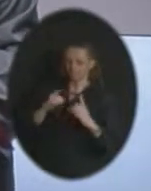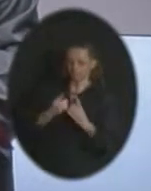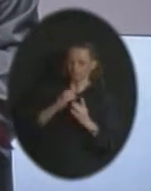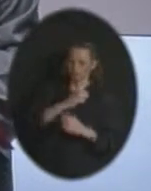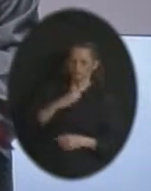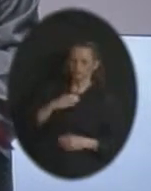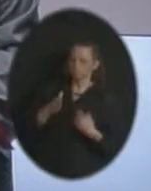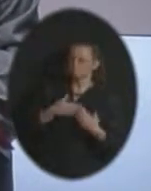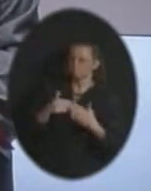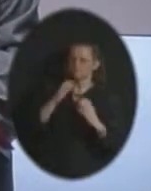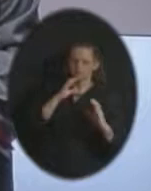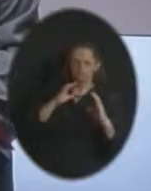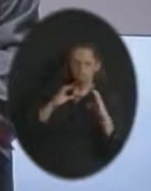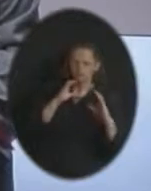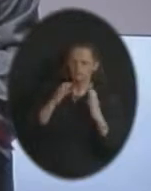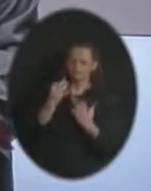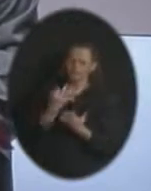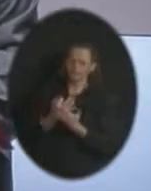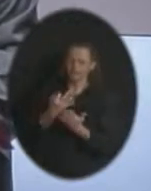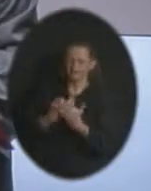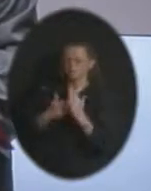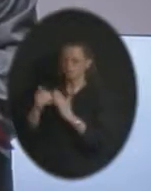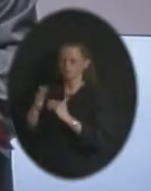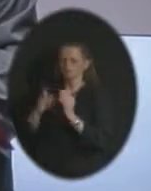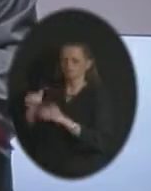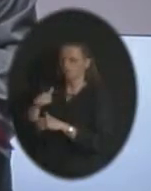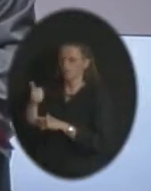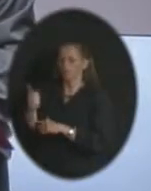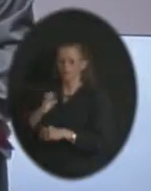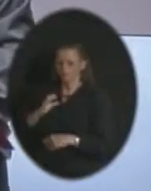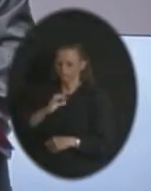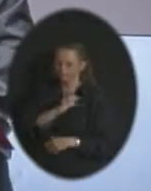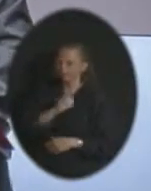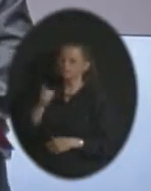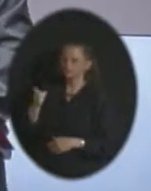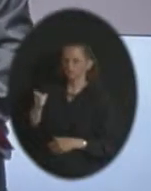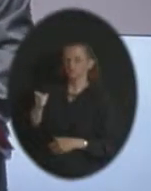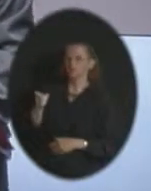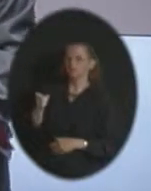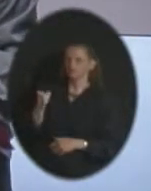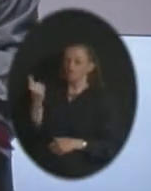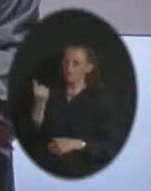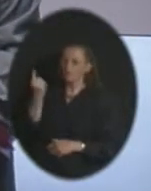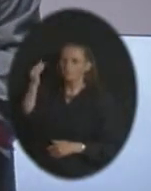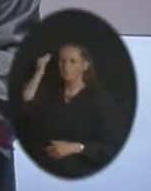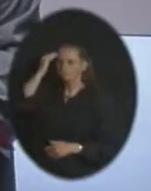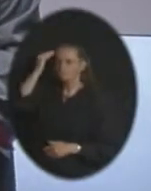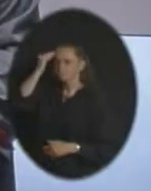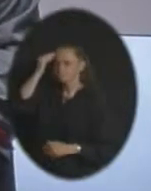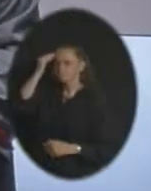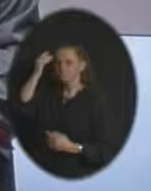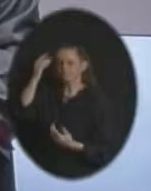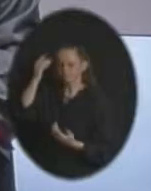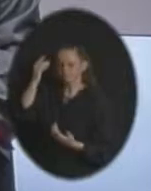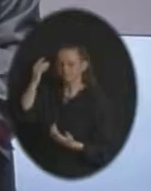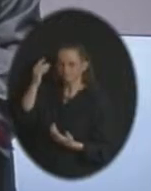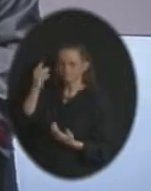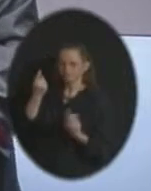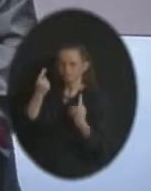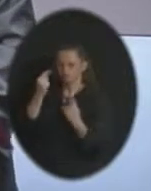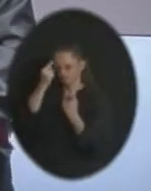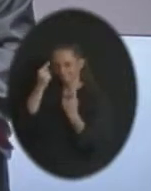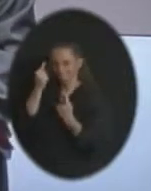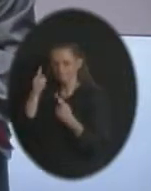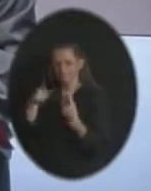been communications, finance, construction, or any other committee, Rita has been informed and insightful in her contribution. One or